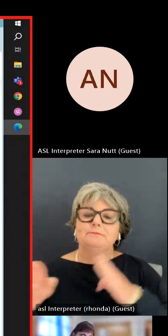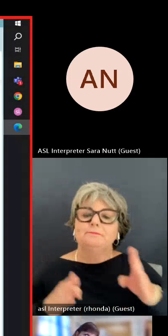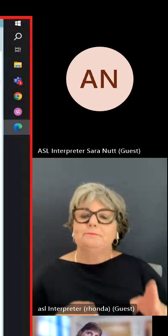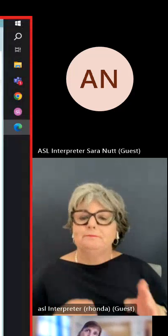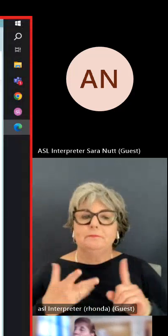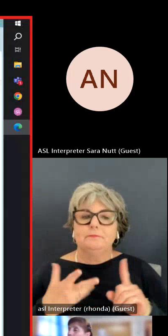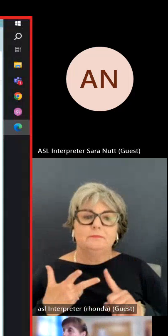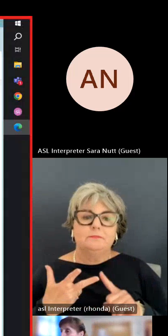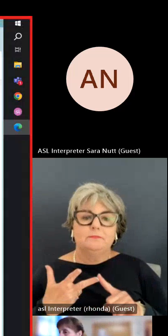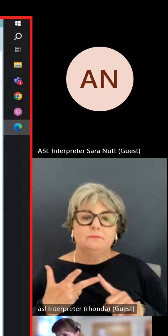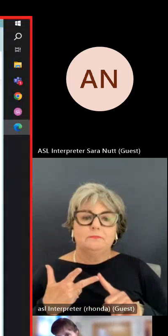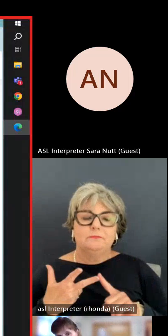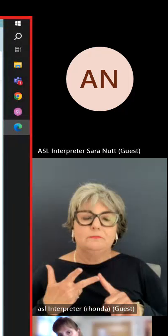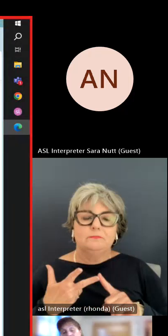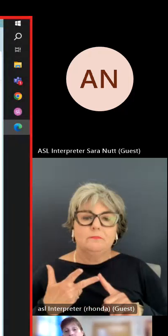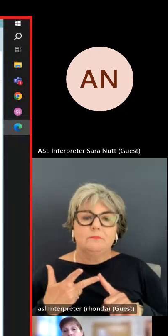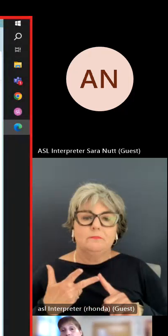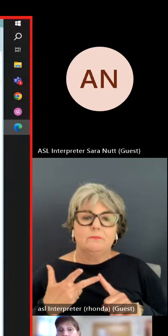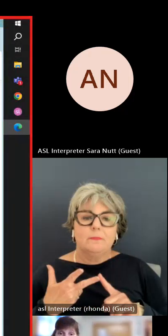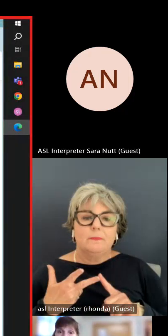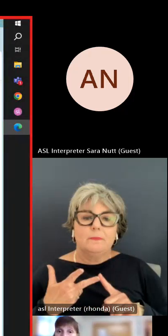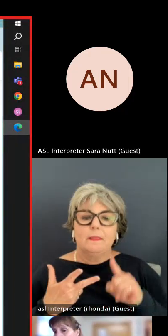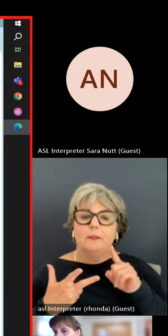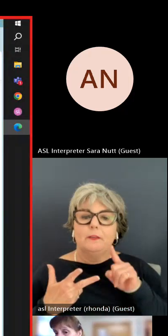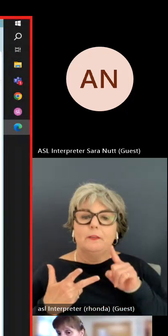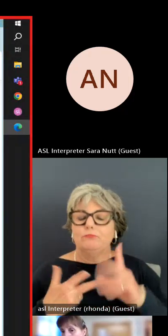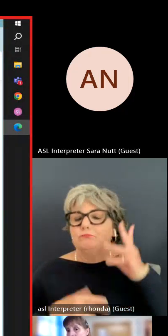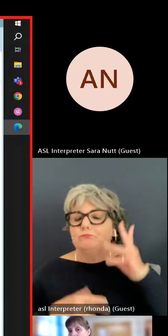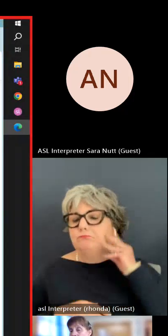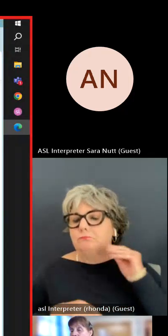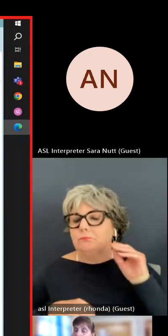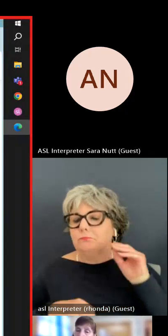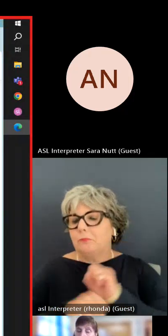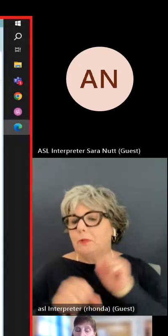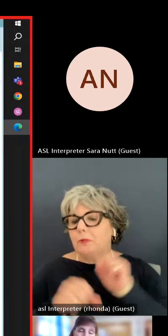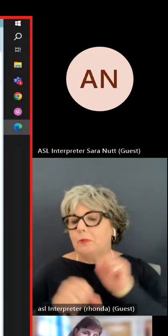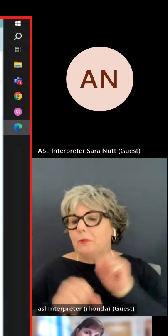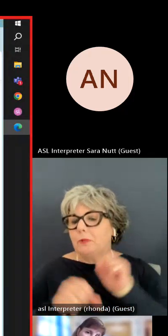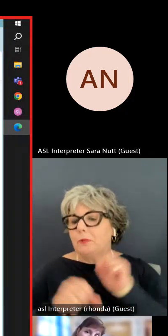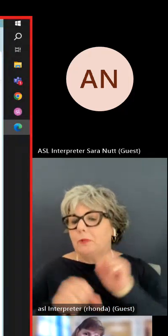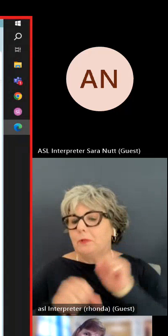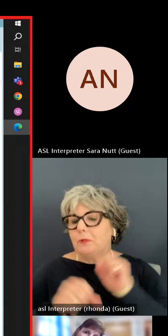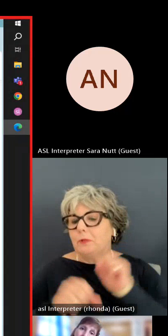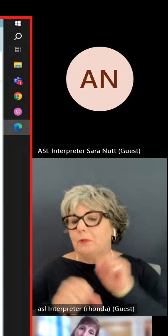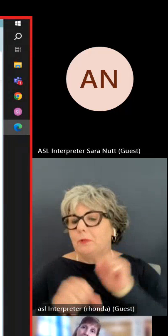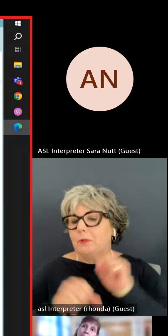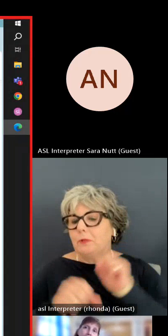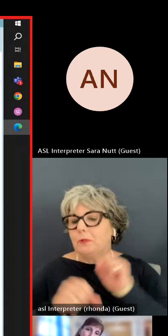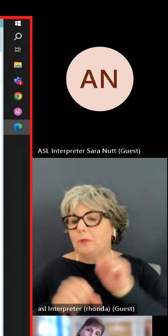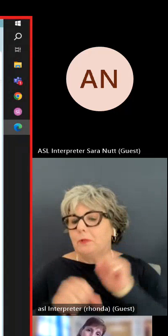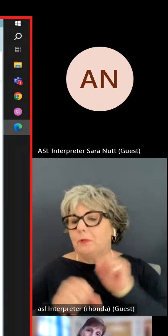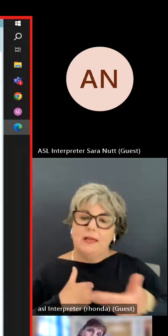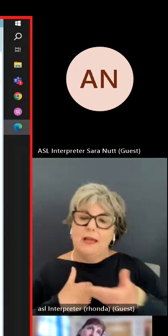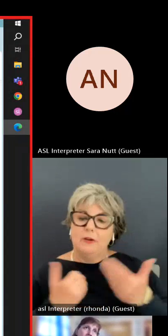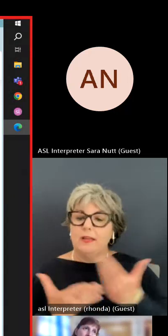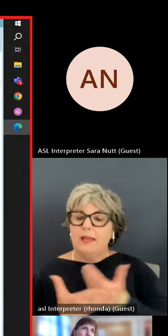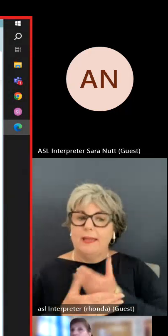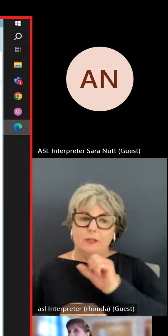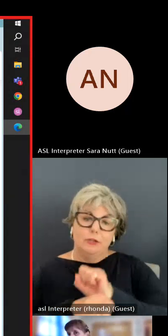Third one, you are an experienced employee and you're charged with onboarding a new